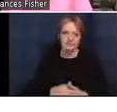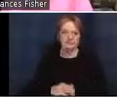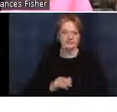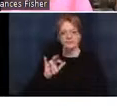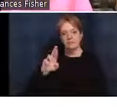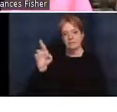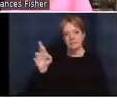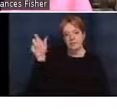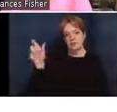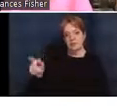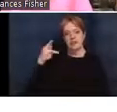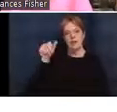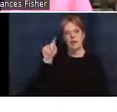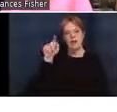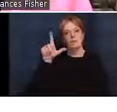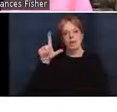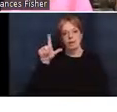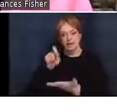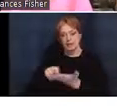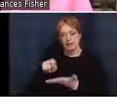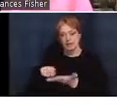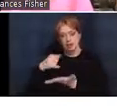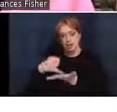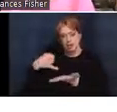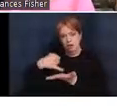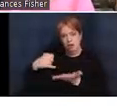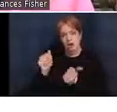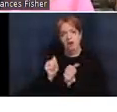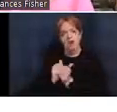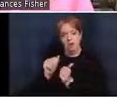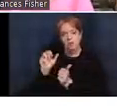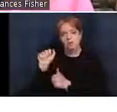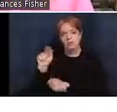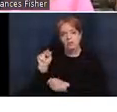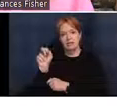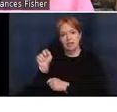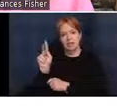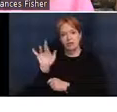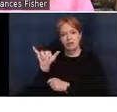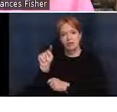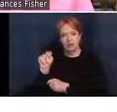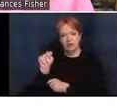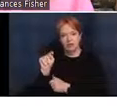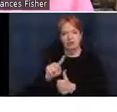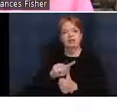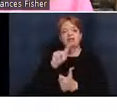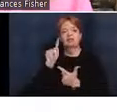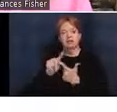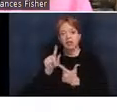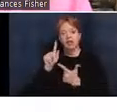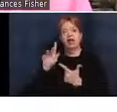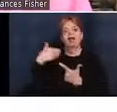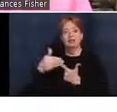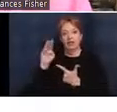her pastel drawings she did with Sanskrit, a maquette she did in mahogany, and then the final product, gateway number 4 that we have in the gardens